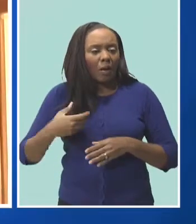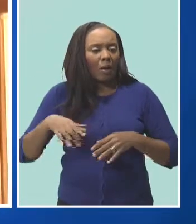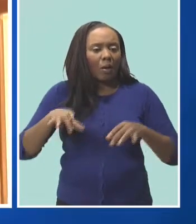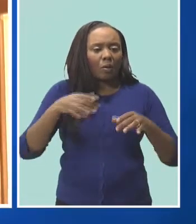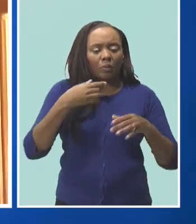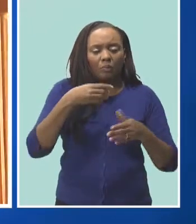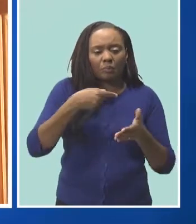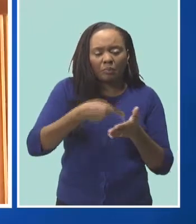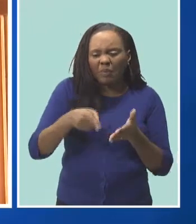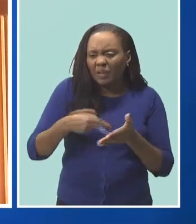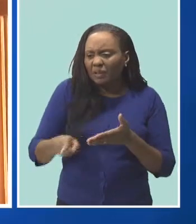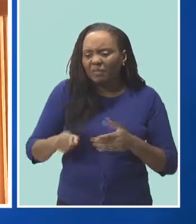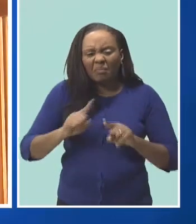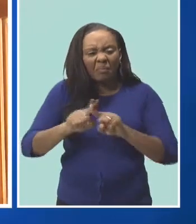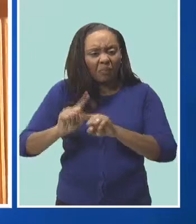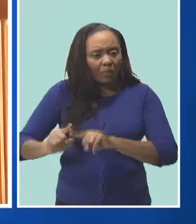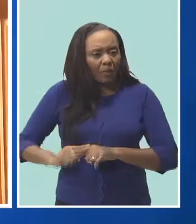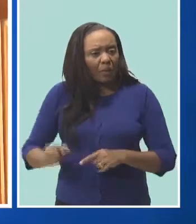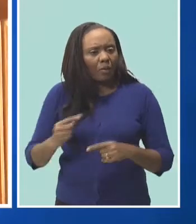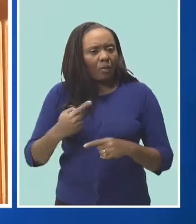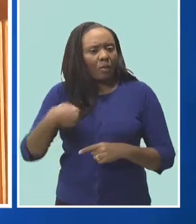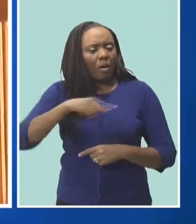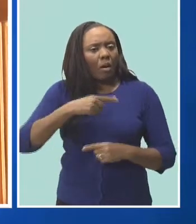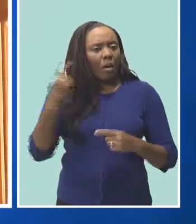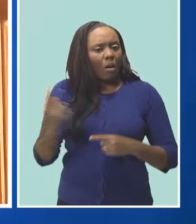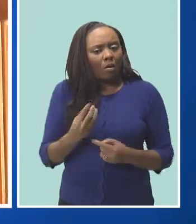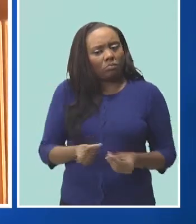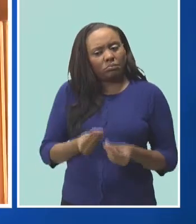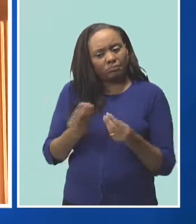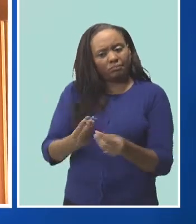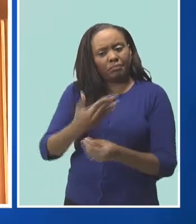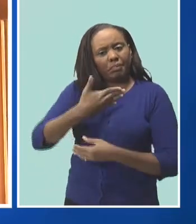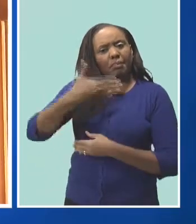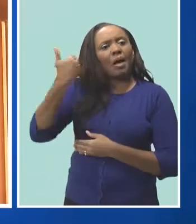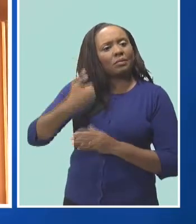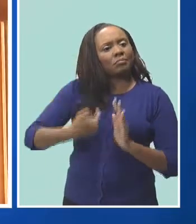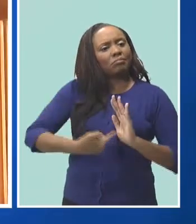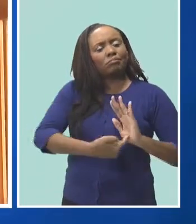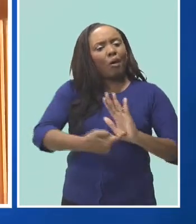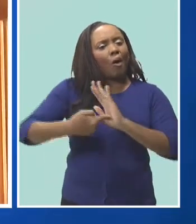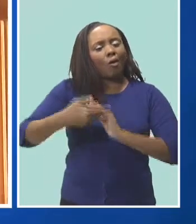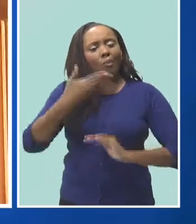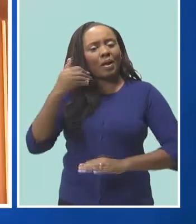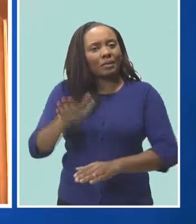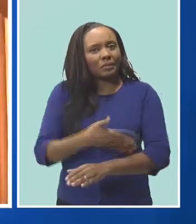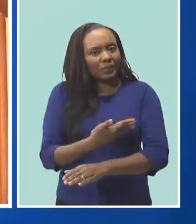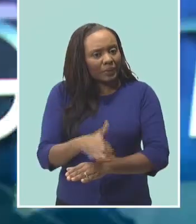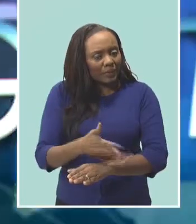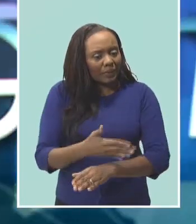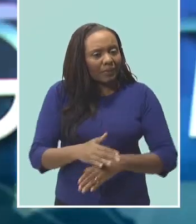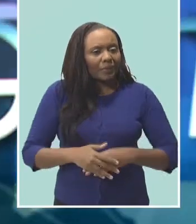the Barbadian mothers the best, so we start from early.